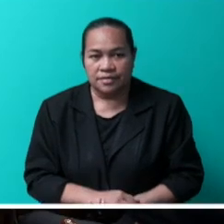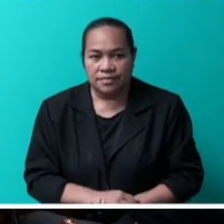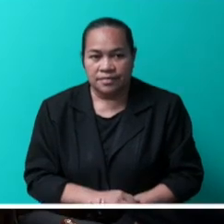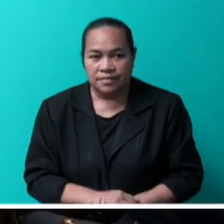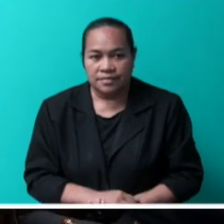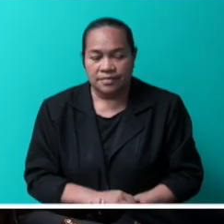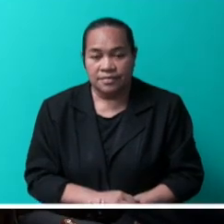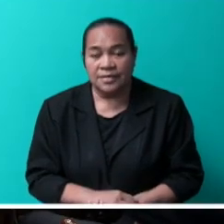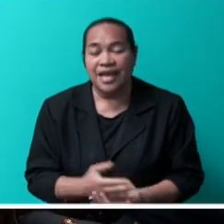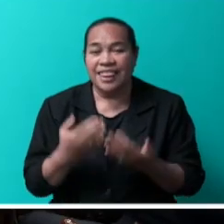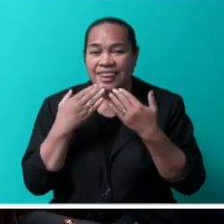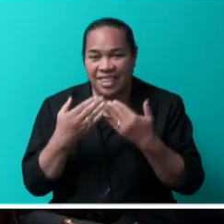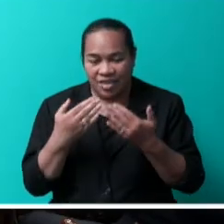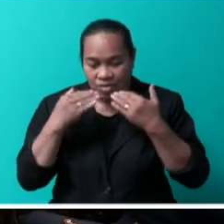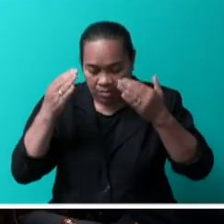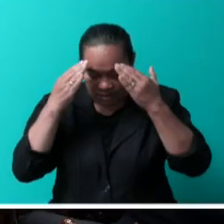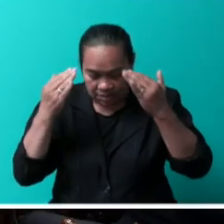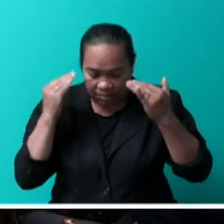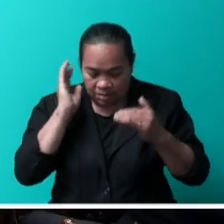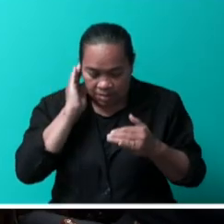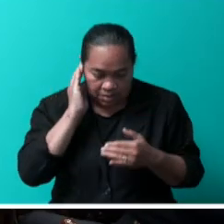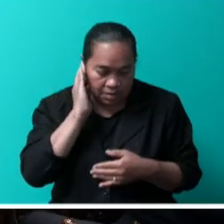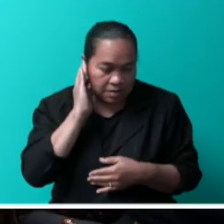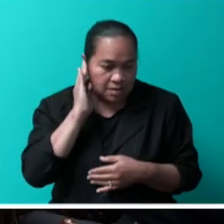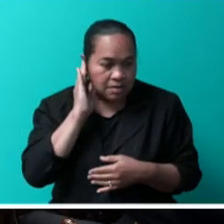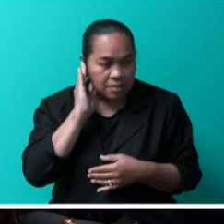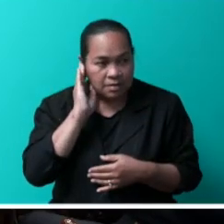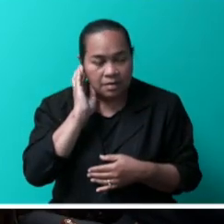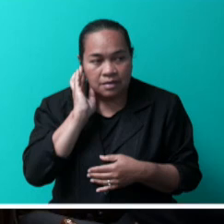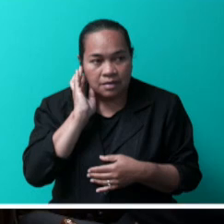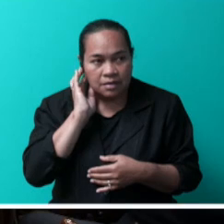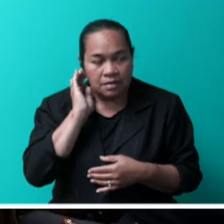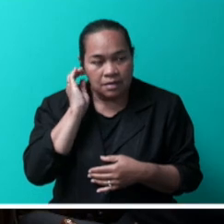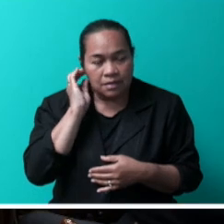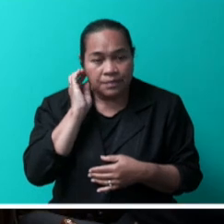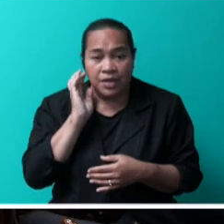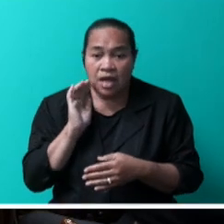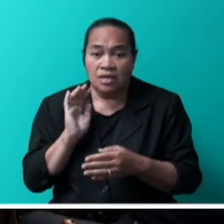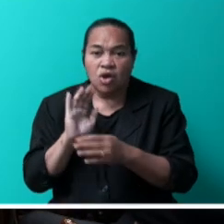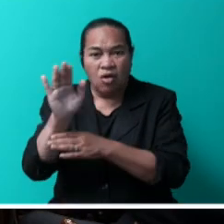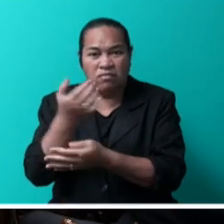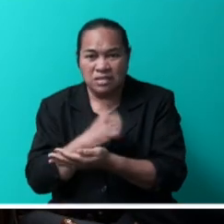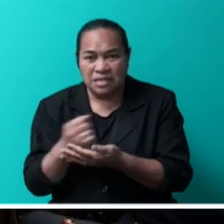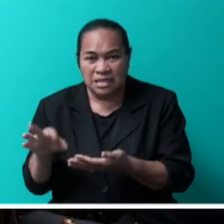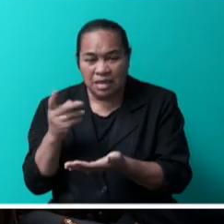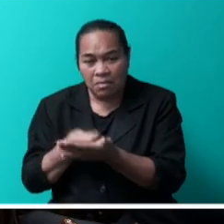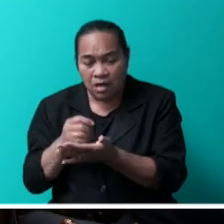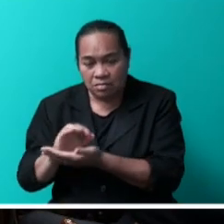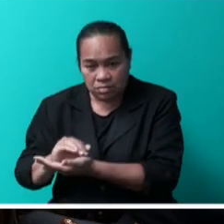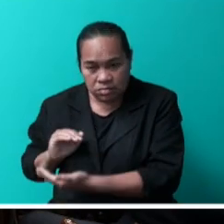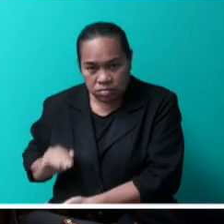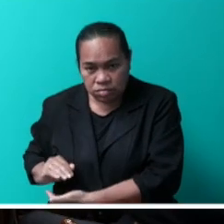Thank you, Mr. Speaker, sir. Mr. Speaker, sir, foreign reserves represent Fiji's stock